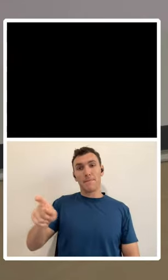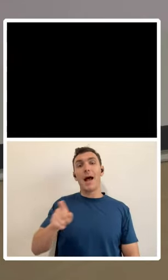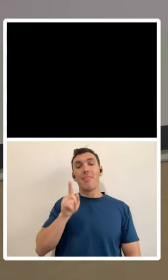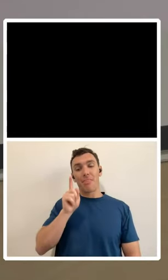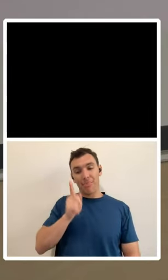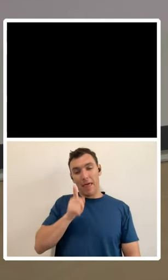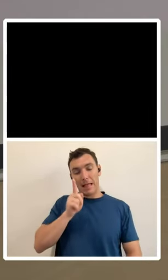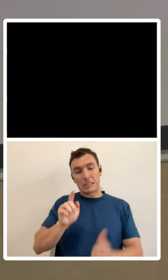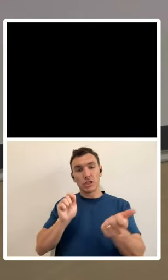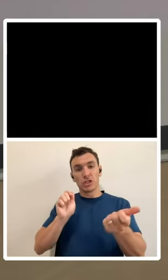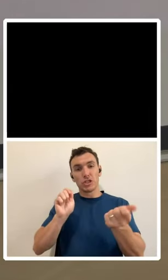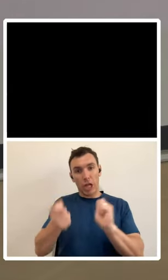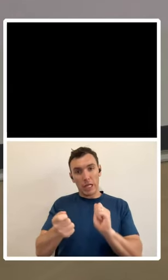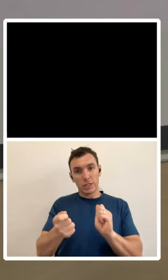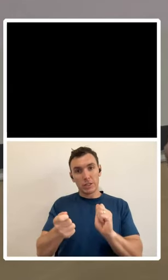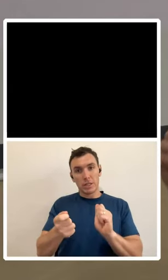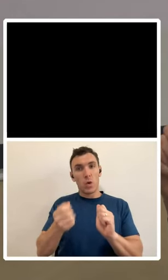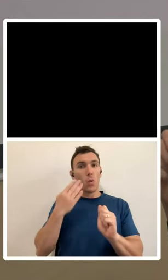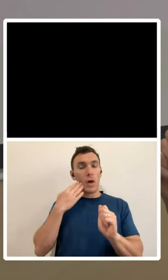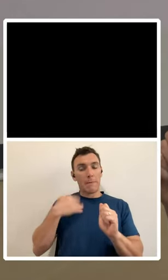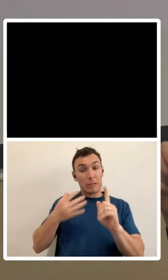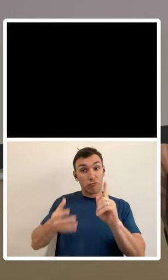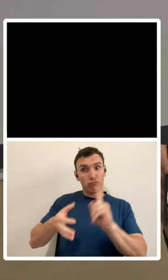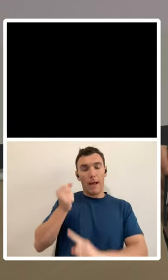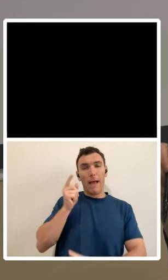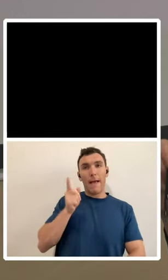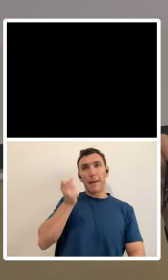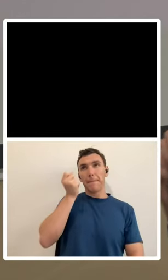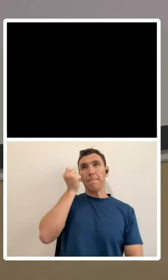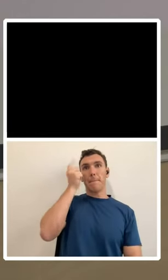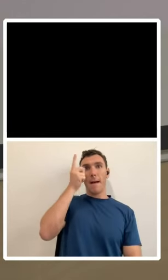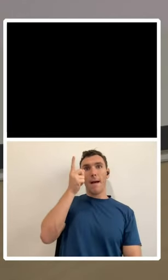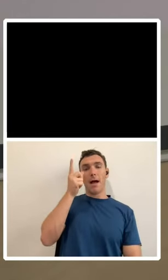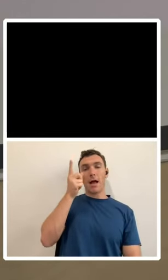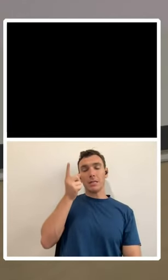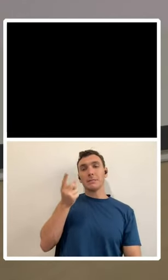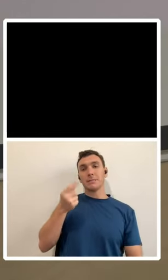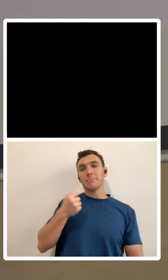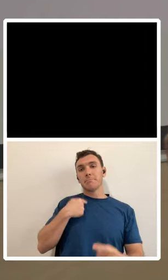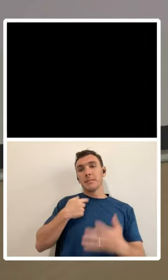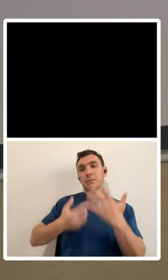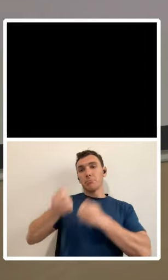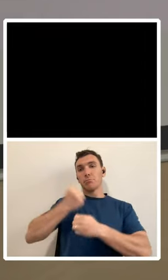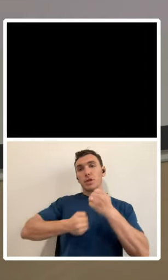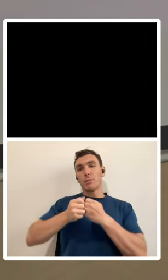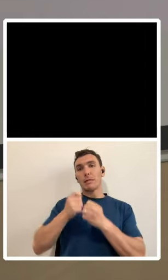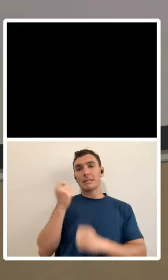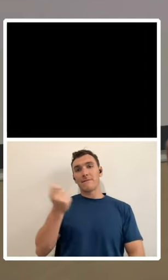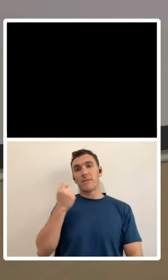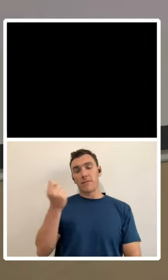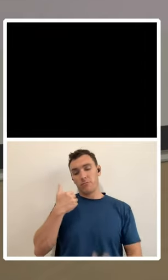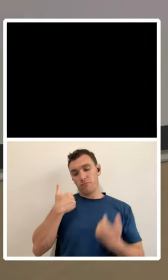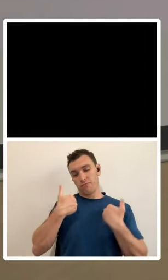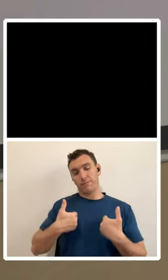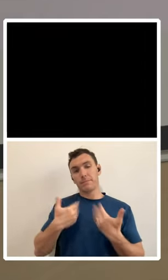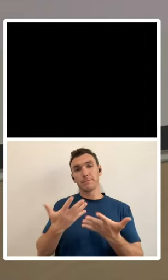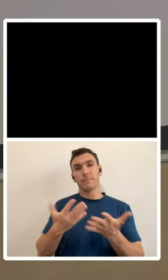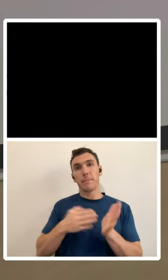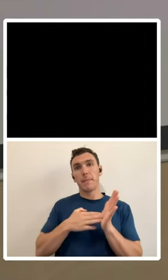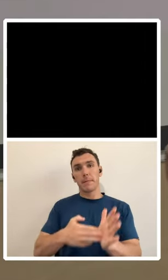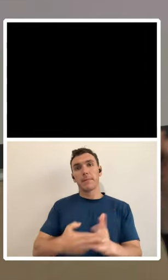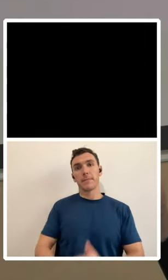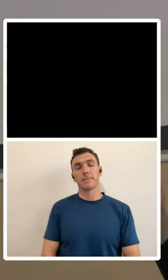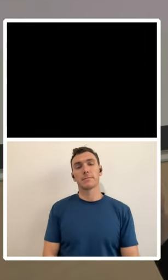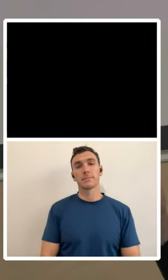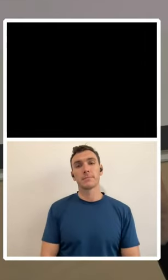kind of, he does that before 2011, when actually it's the realization that you have that inequality is